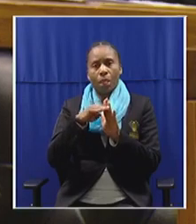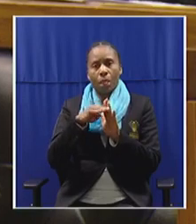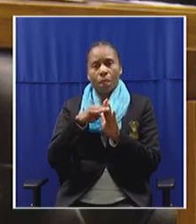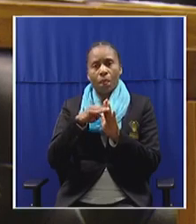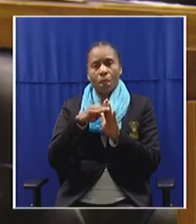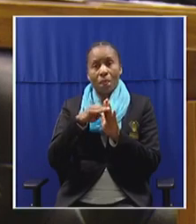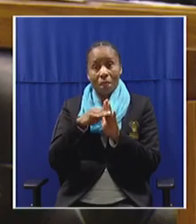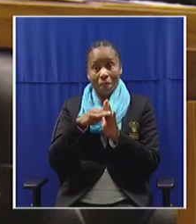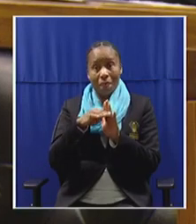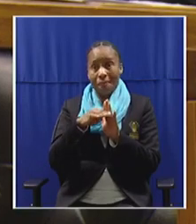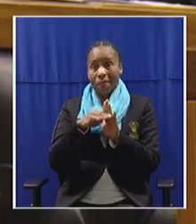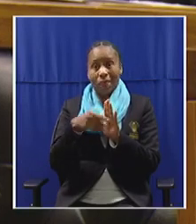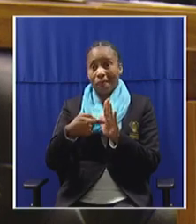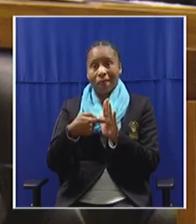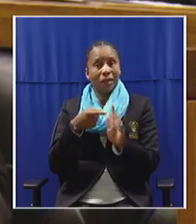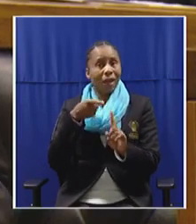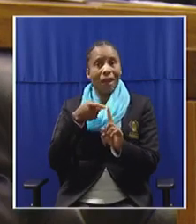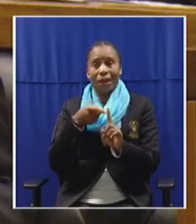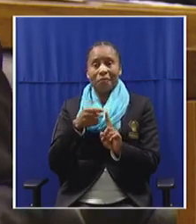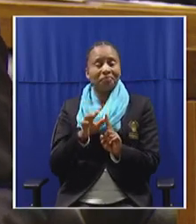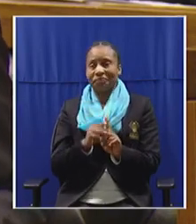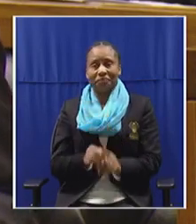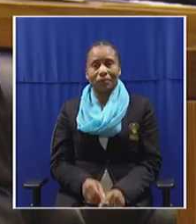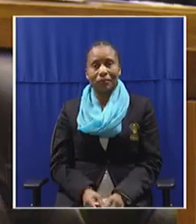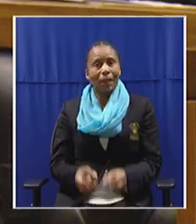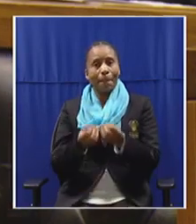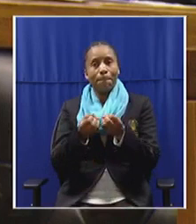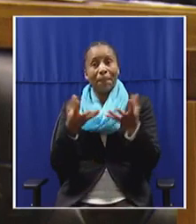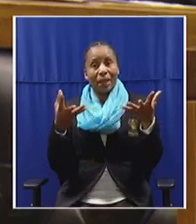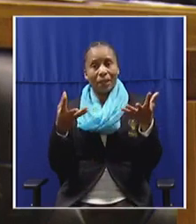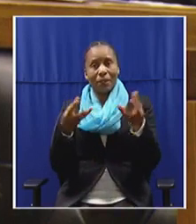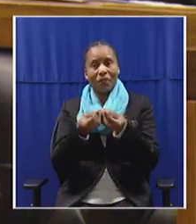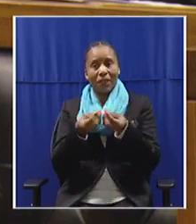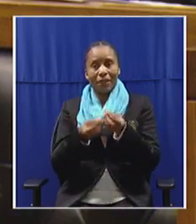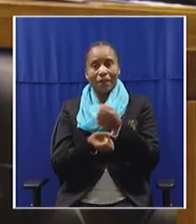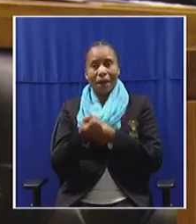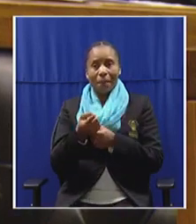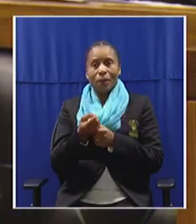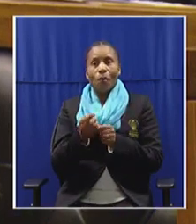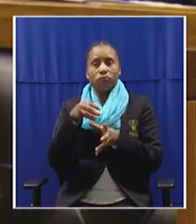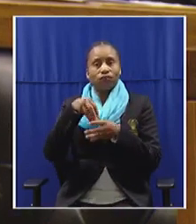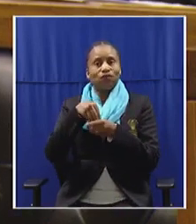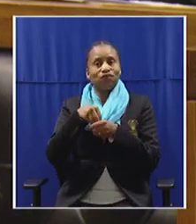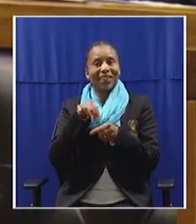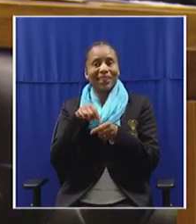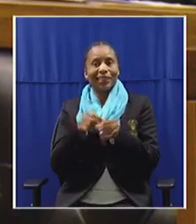going closer to that target. There are many factors that contributed to that.